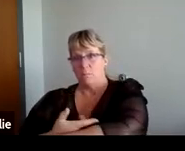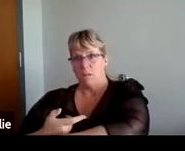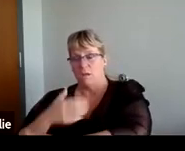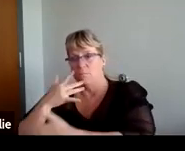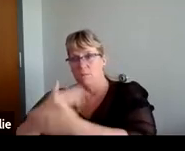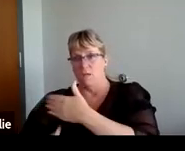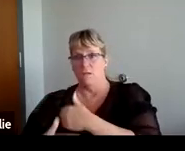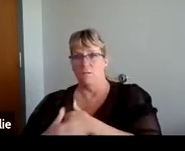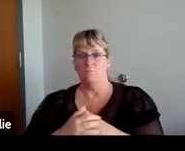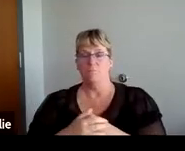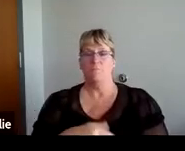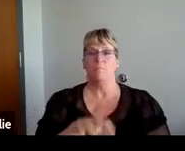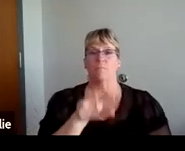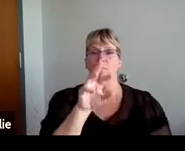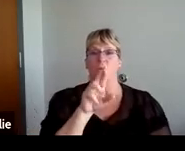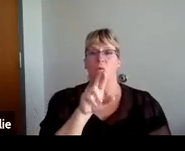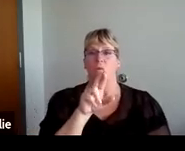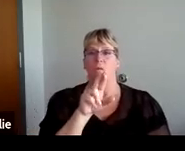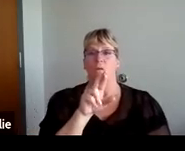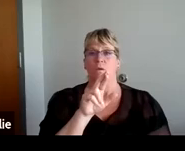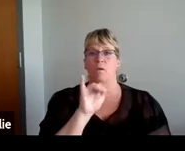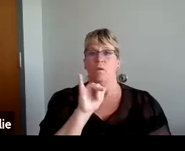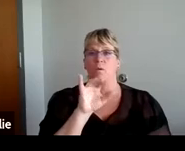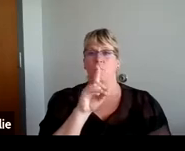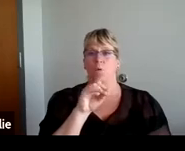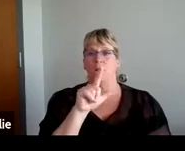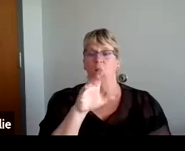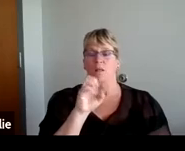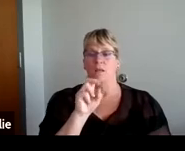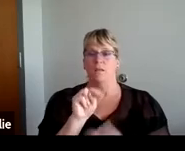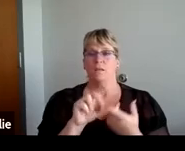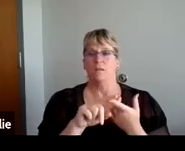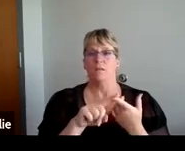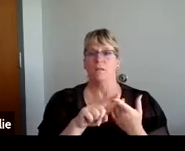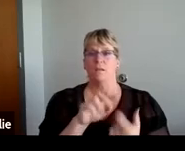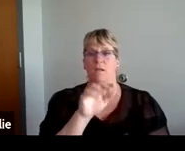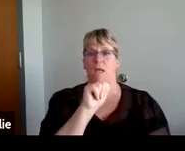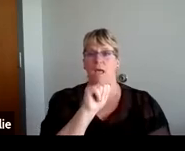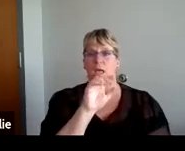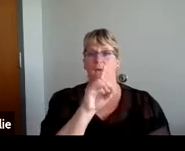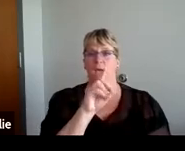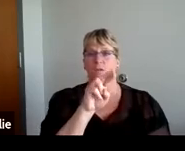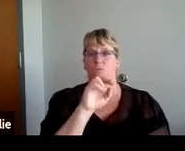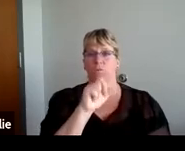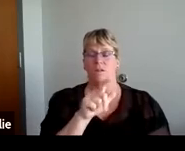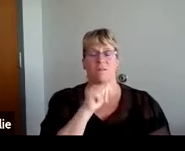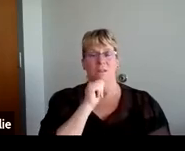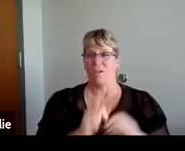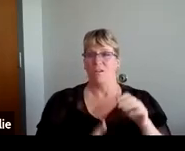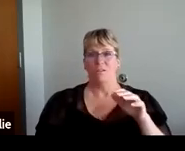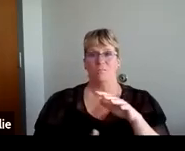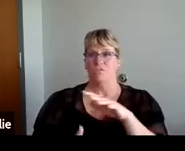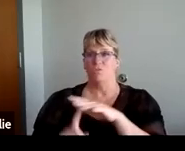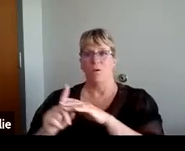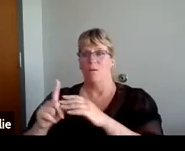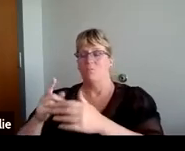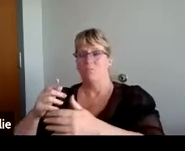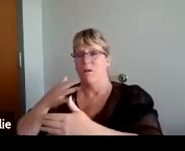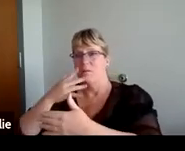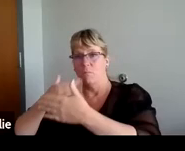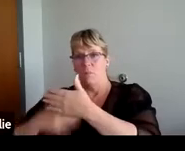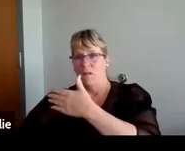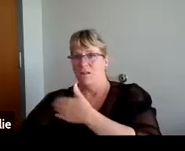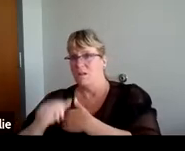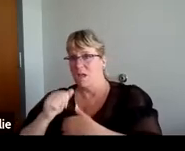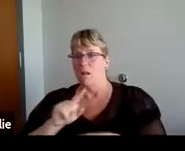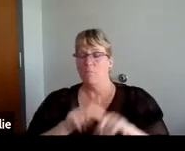medications, Ritalin, for instance, or Adderall, methylphenidate, or the mixed amphetamines really aren't going to show on blood screens, but they may show up for a day